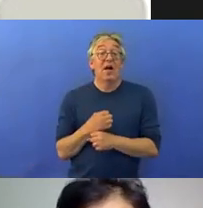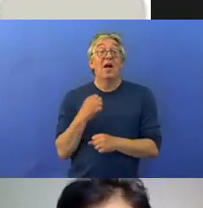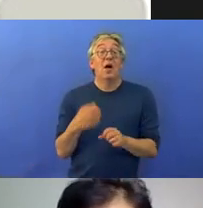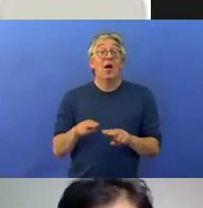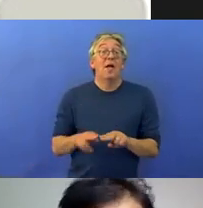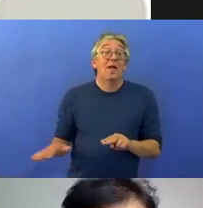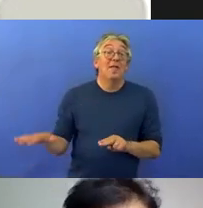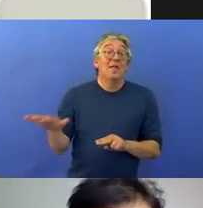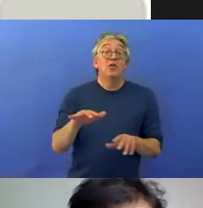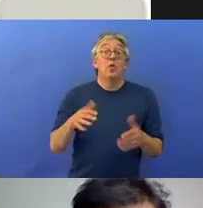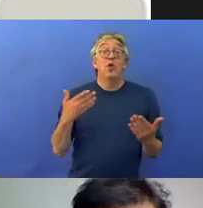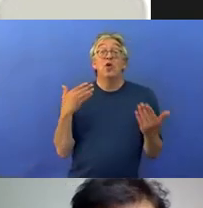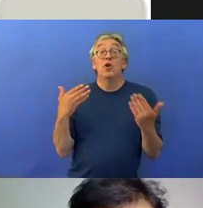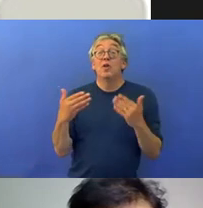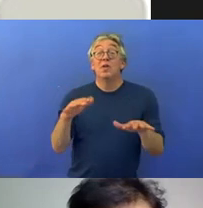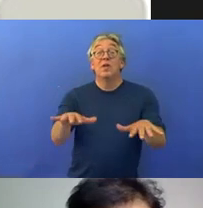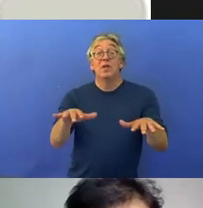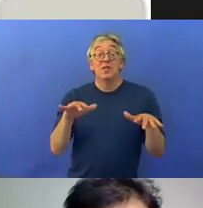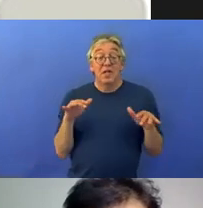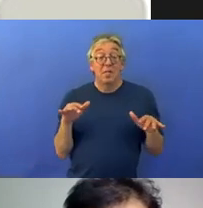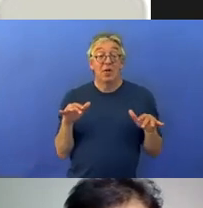on support for